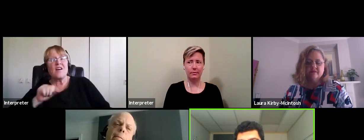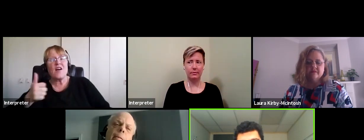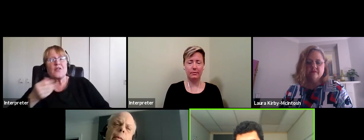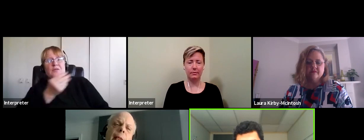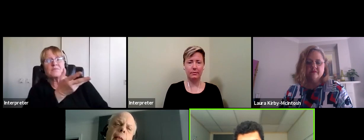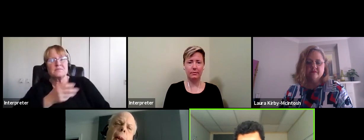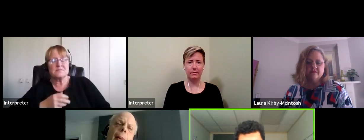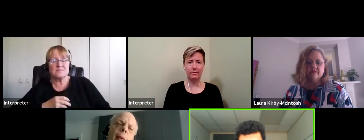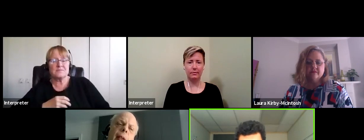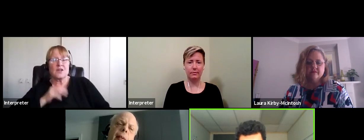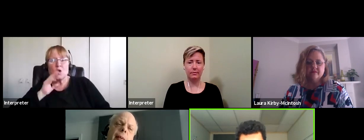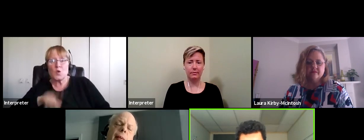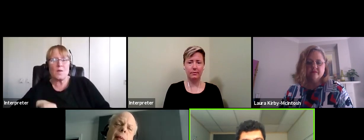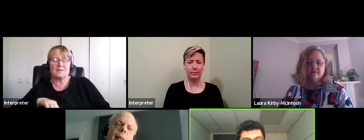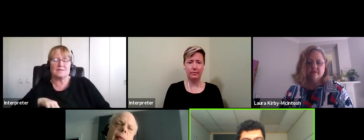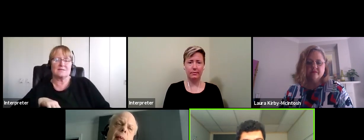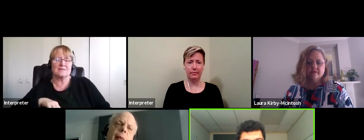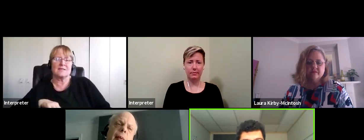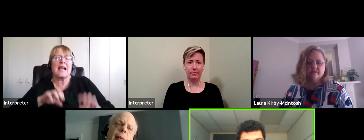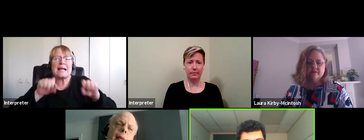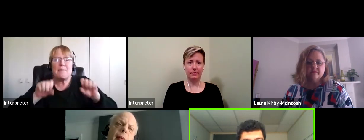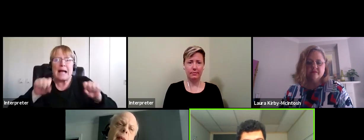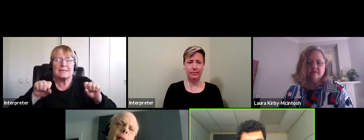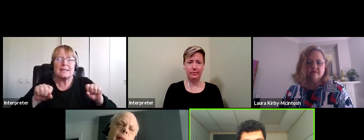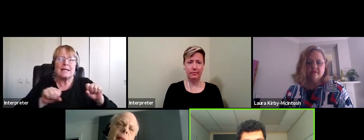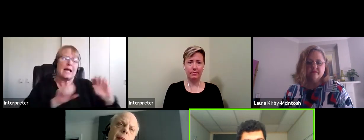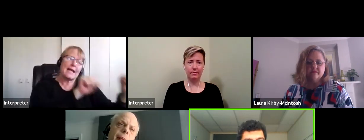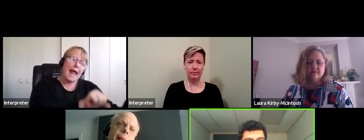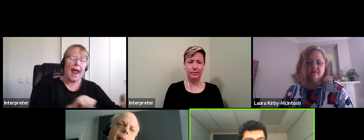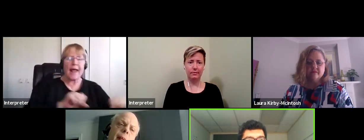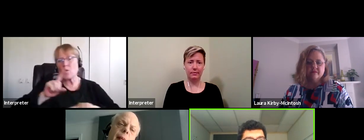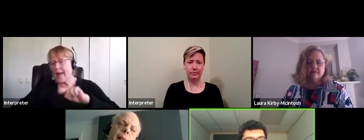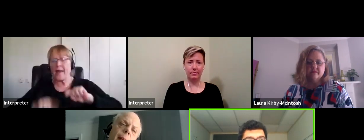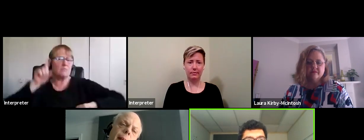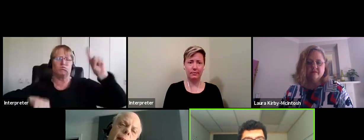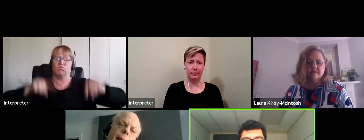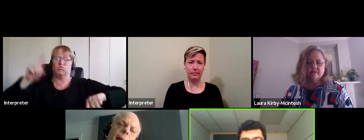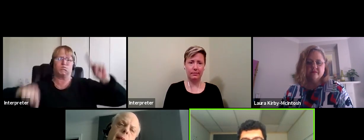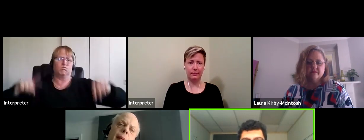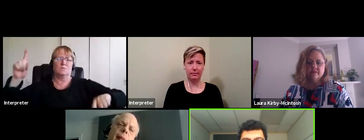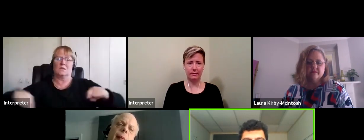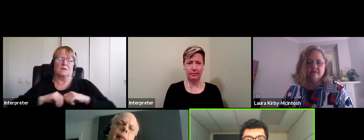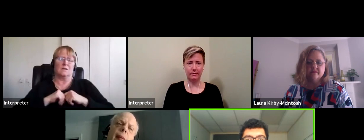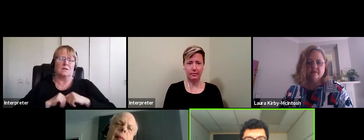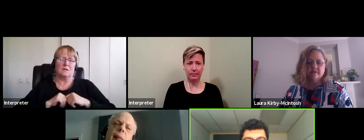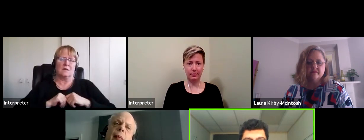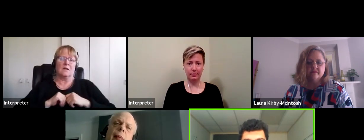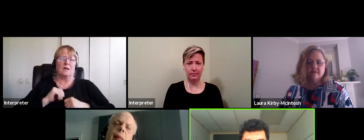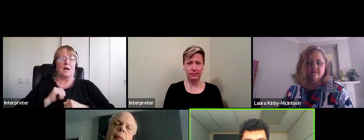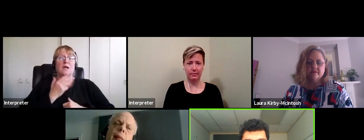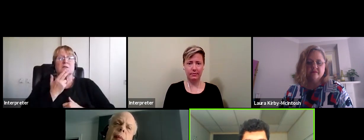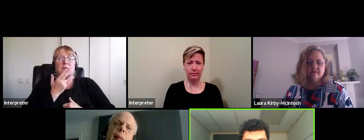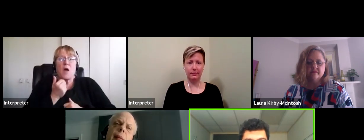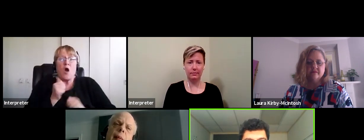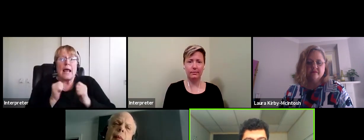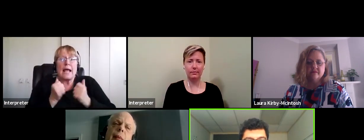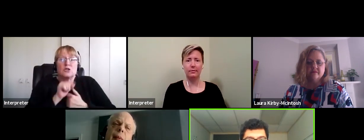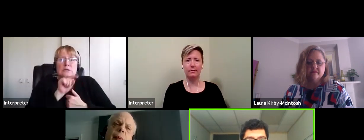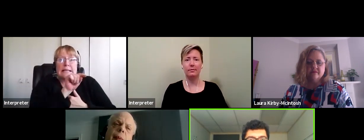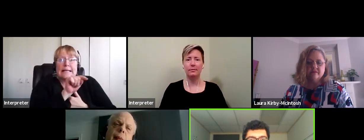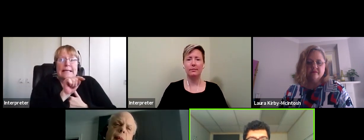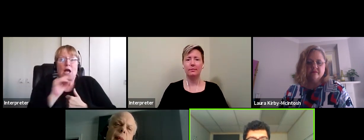lot of variation in capacity in these agencies across the province. So I don't think it's fair, say, to ask a small agency in Northern